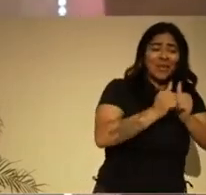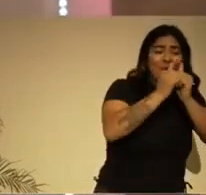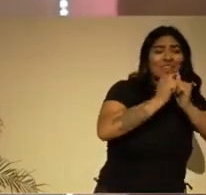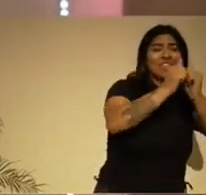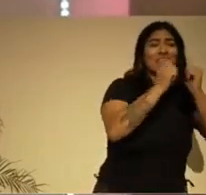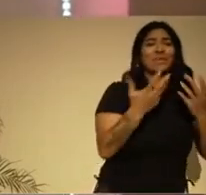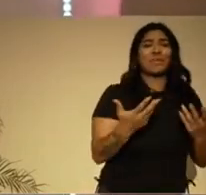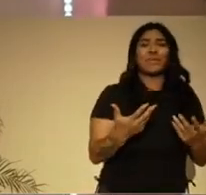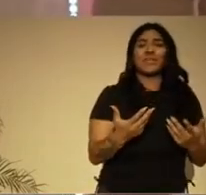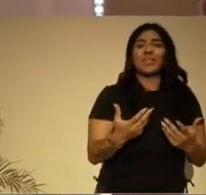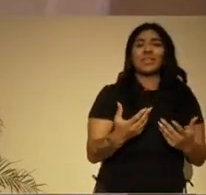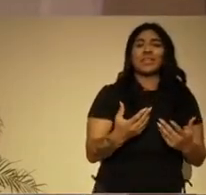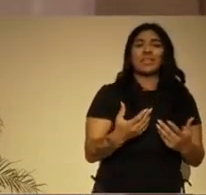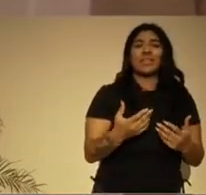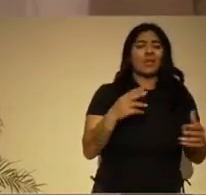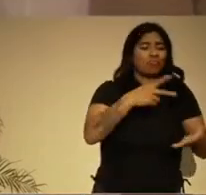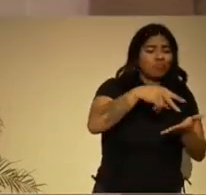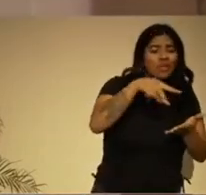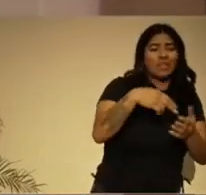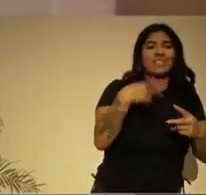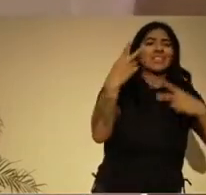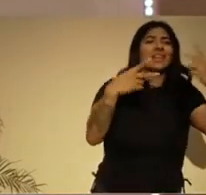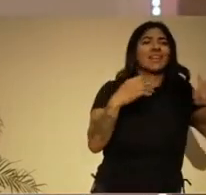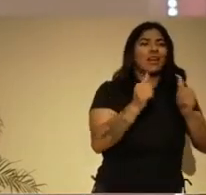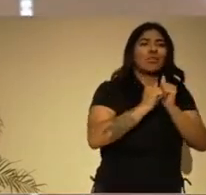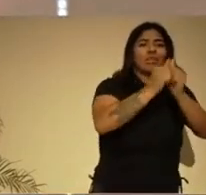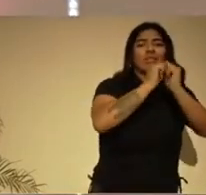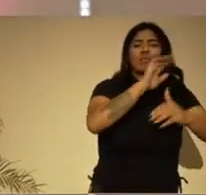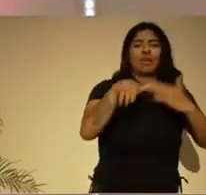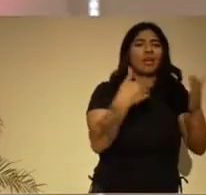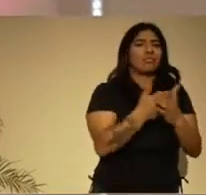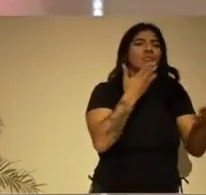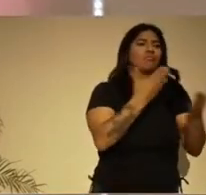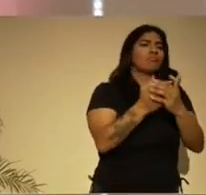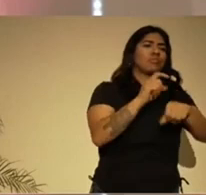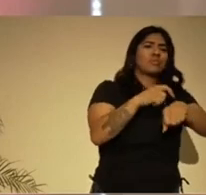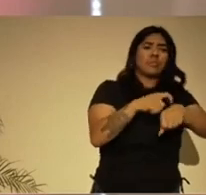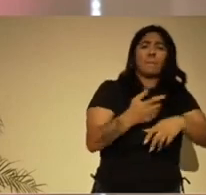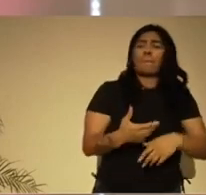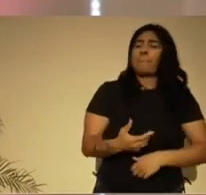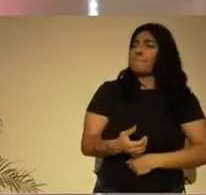joyful, dancing, singing, praising, doing it all, having a good time,